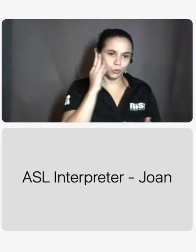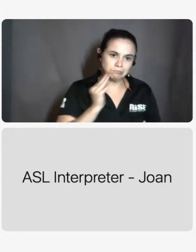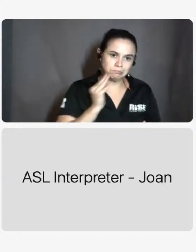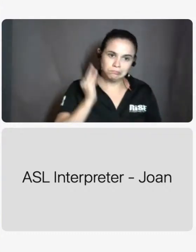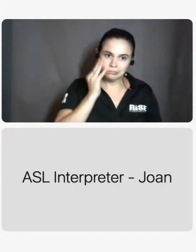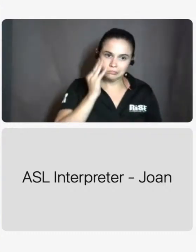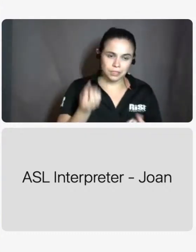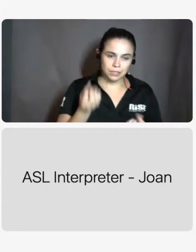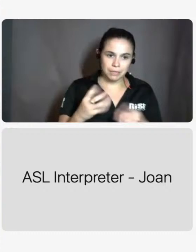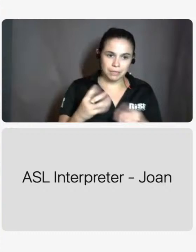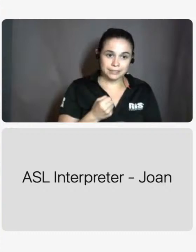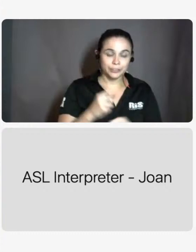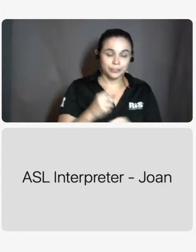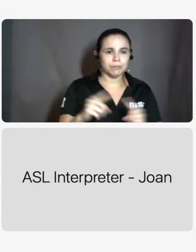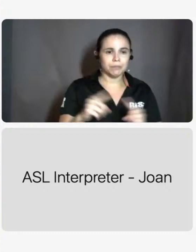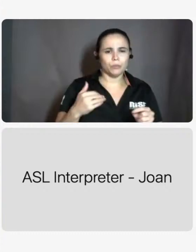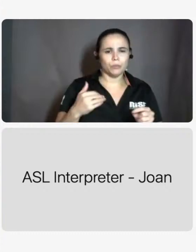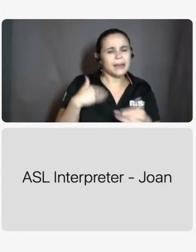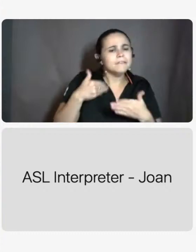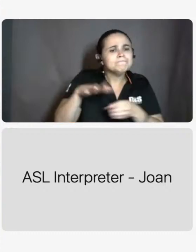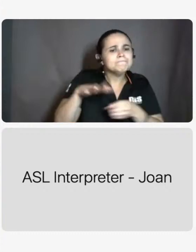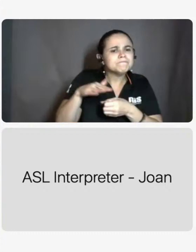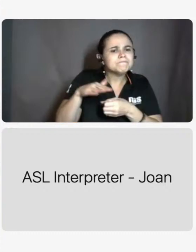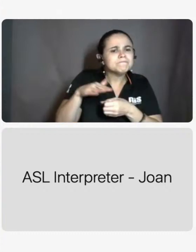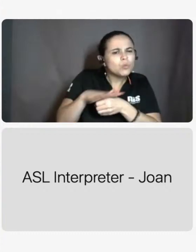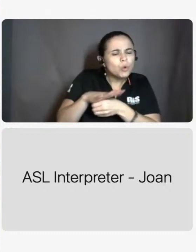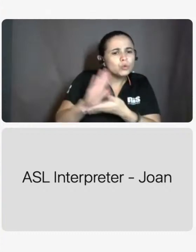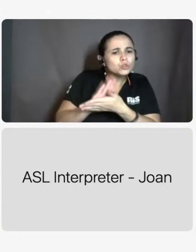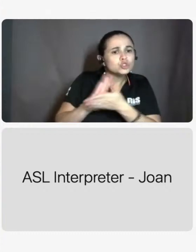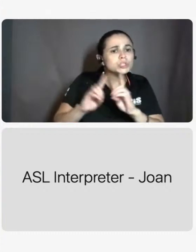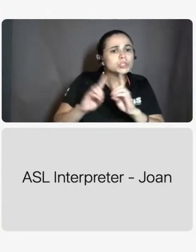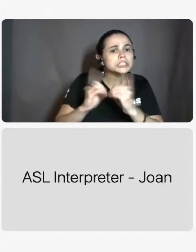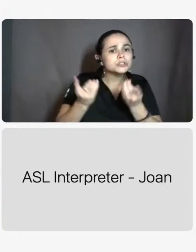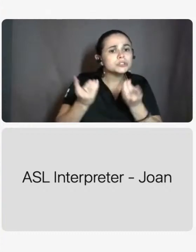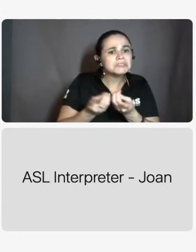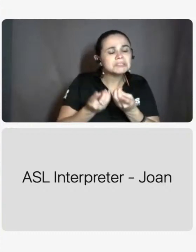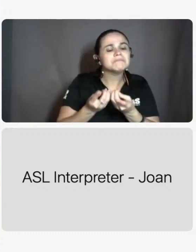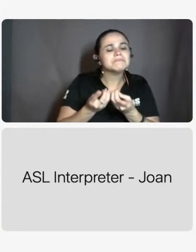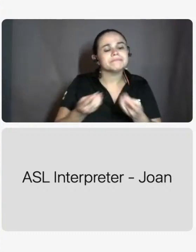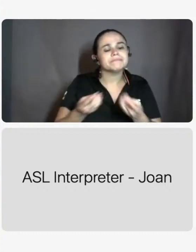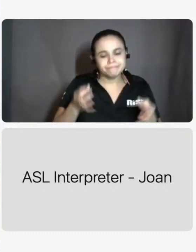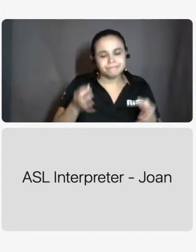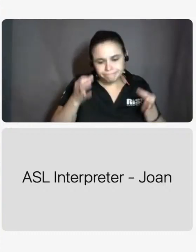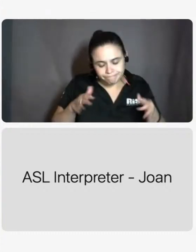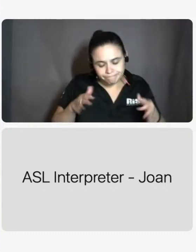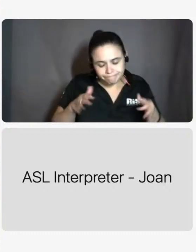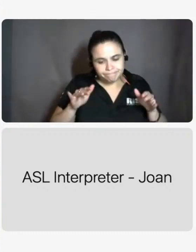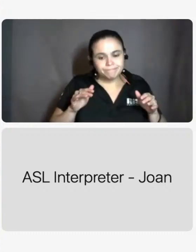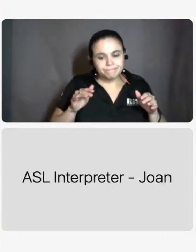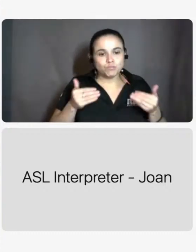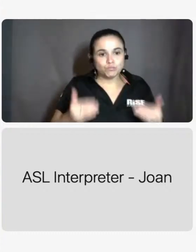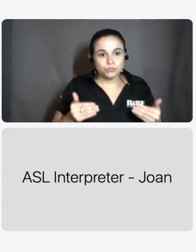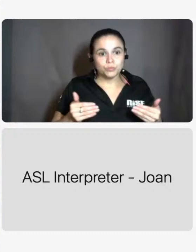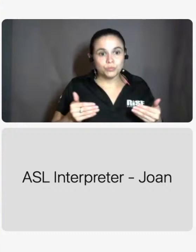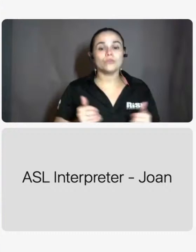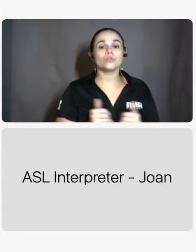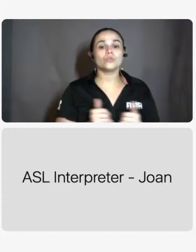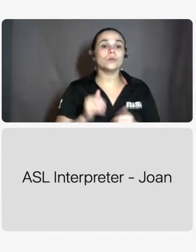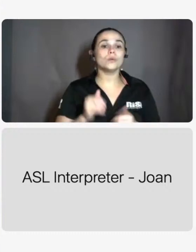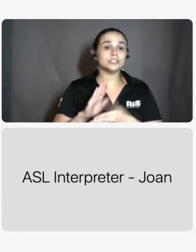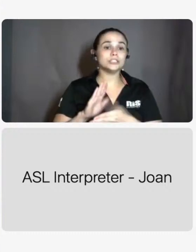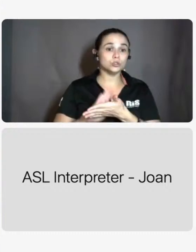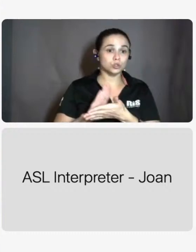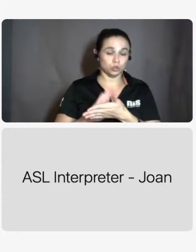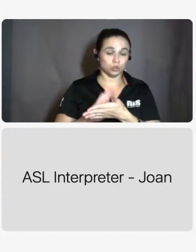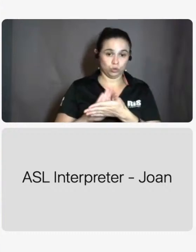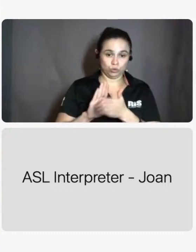settled with the developer for a similar situation, a warehouse that was being constructed or entitled next